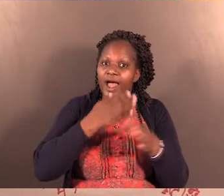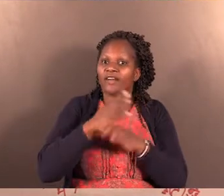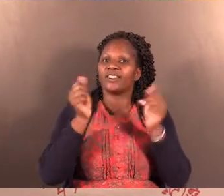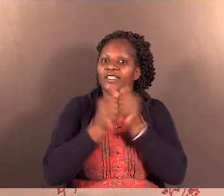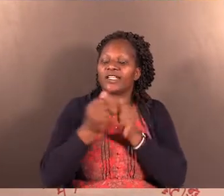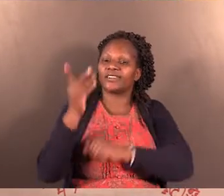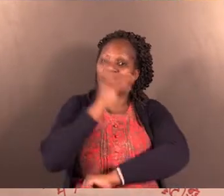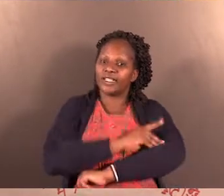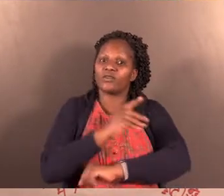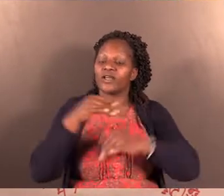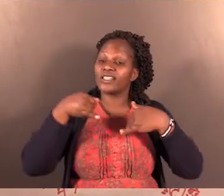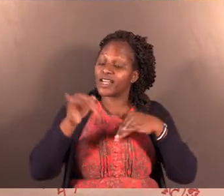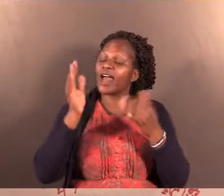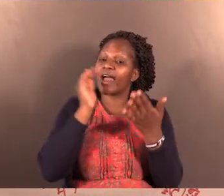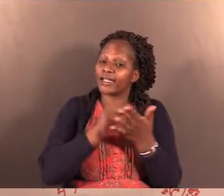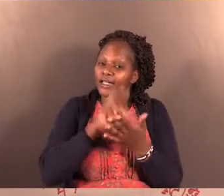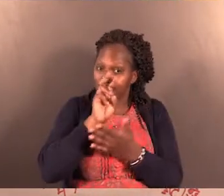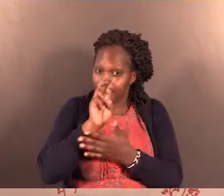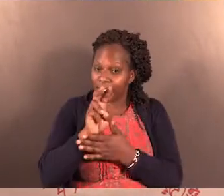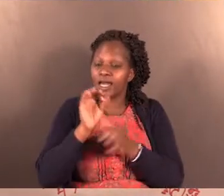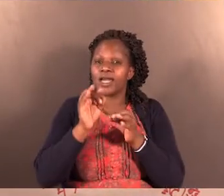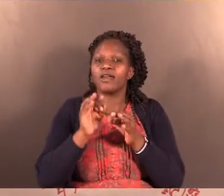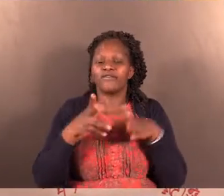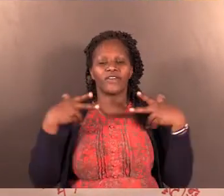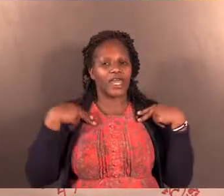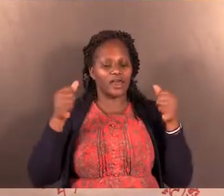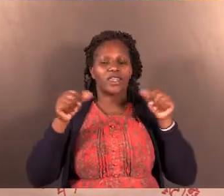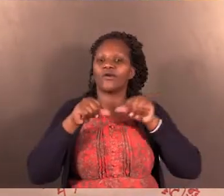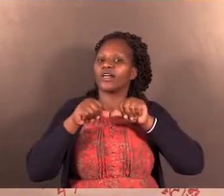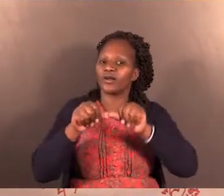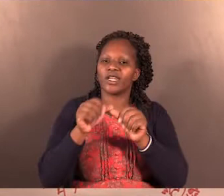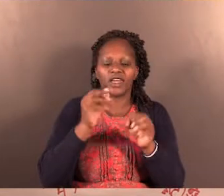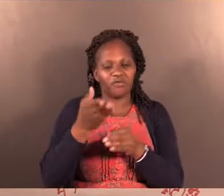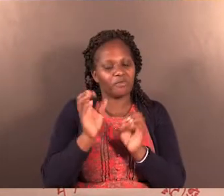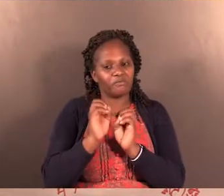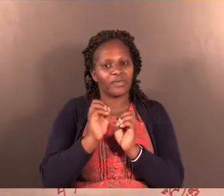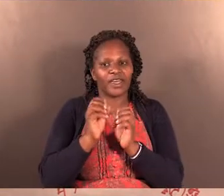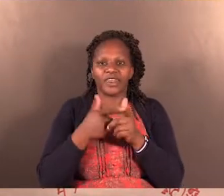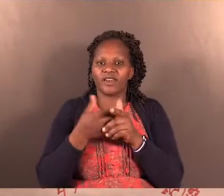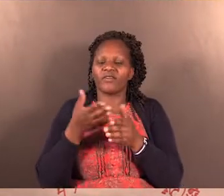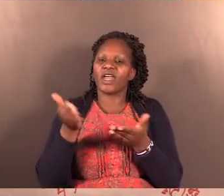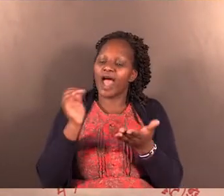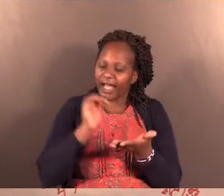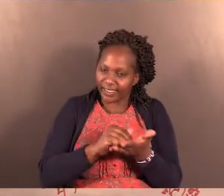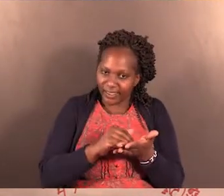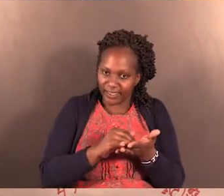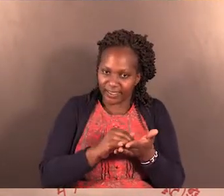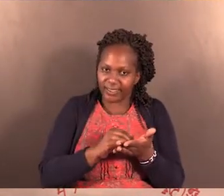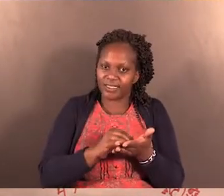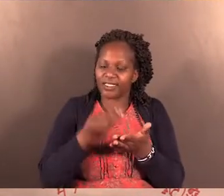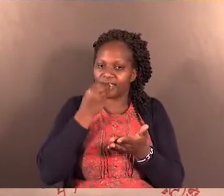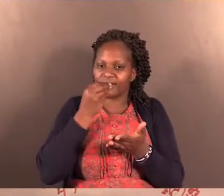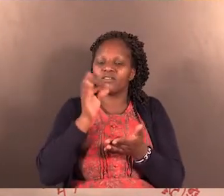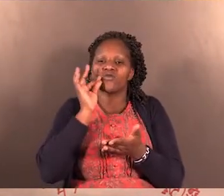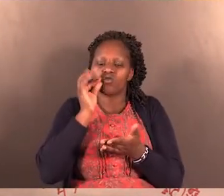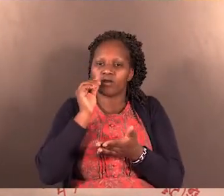after 10 days, we'll test you again and see. If you're still healthy, maybe we'll proceed. If you're not, you'll still have to eat the